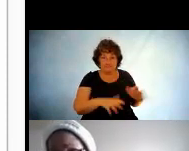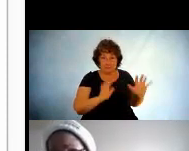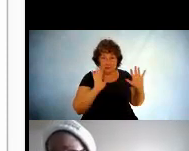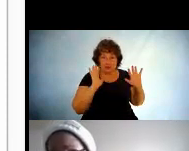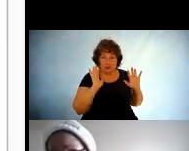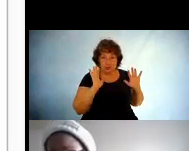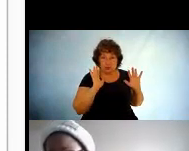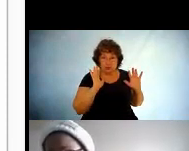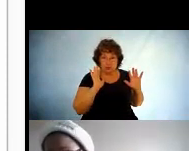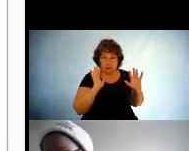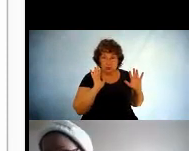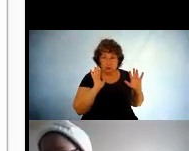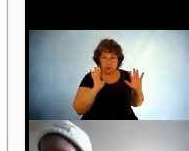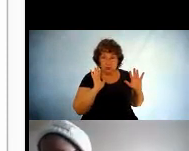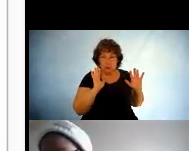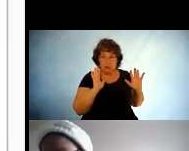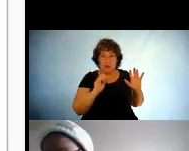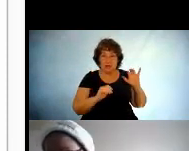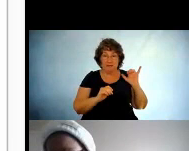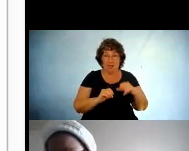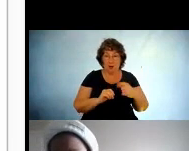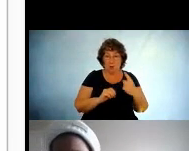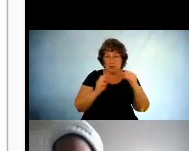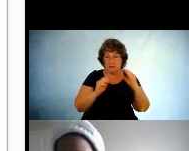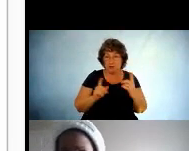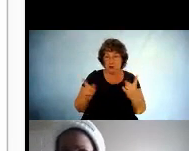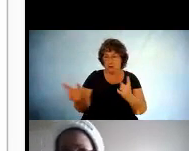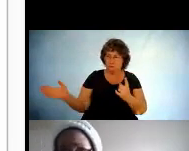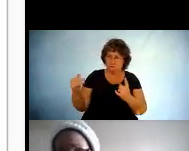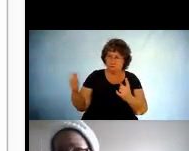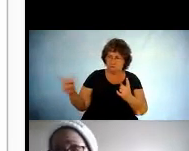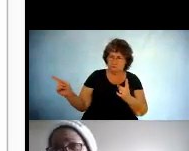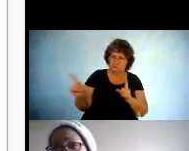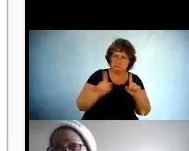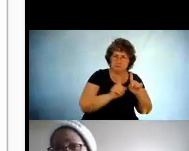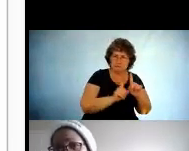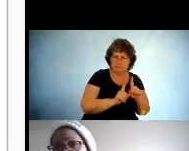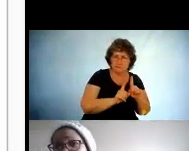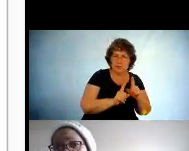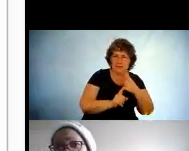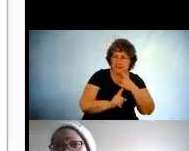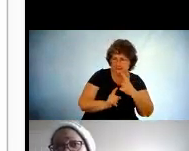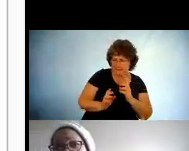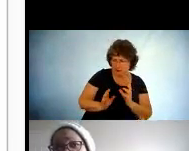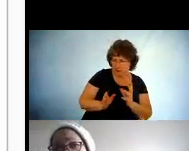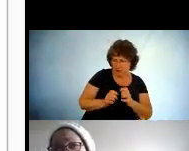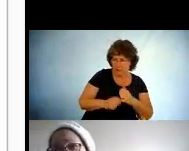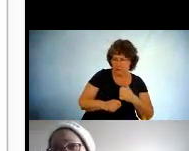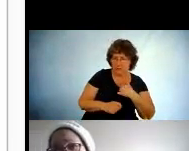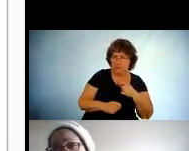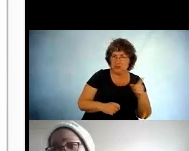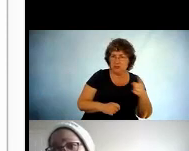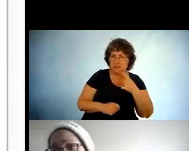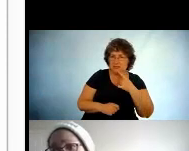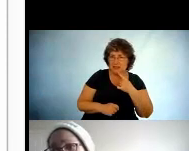she pulled me aside and started having a conversation with me. And she basically